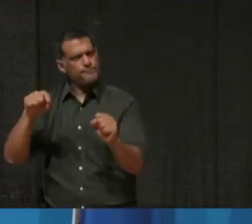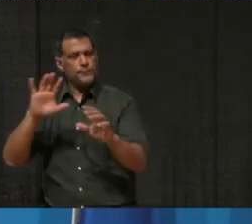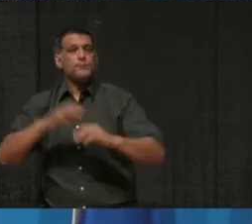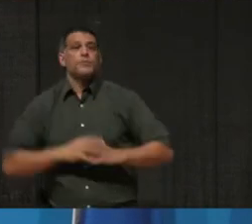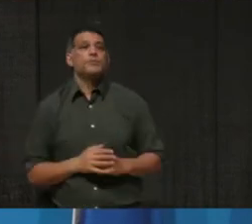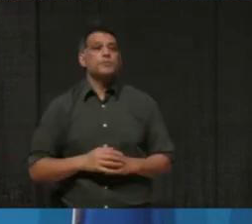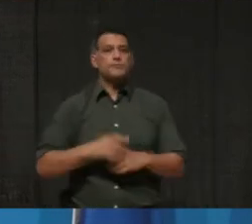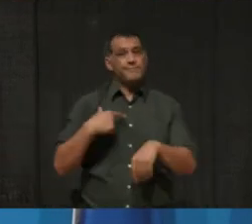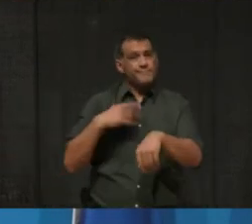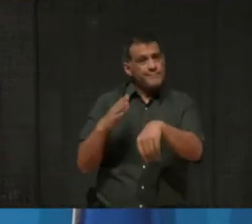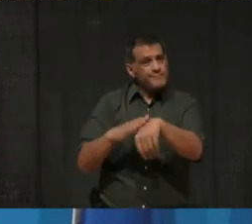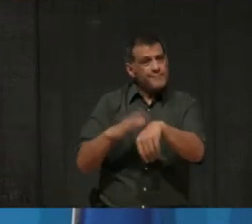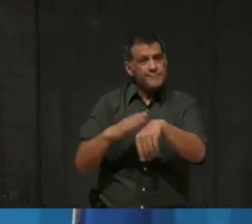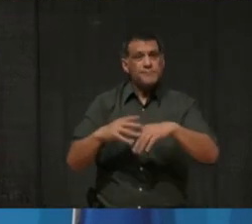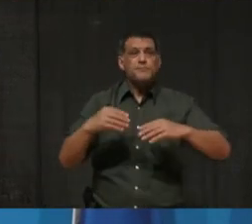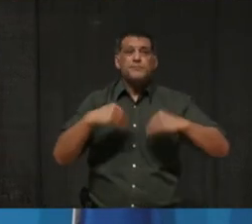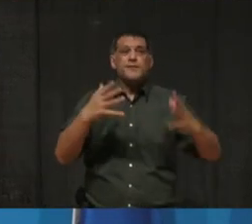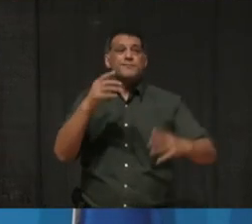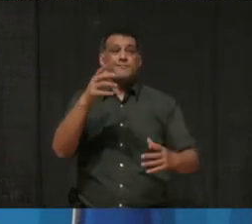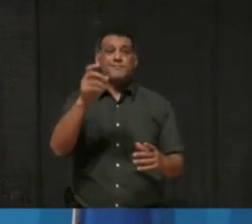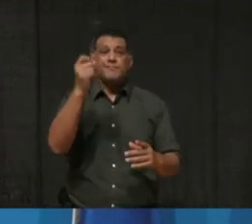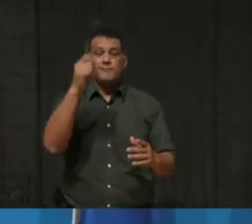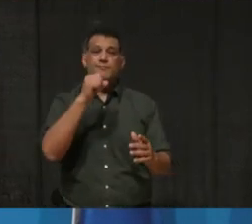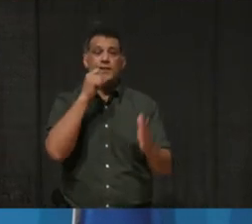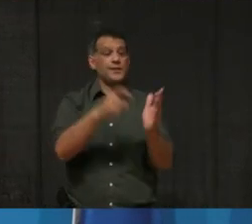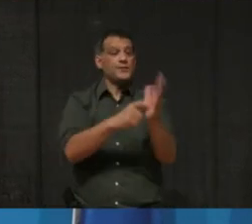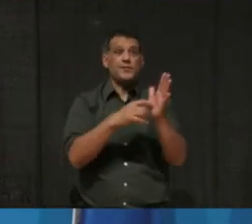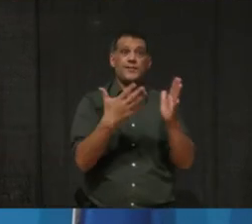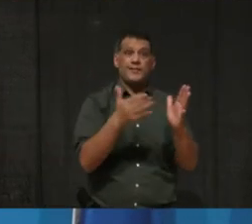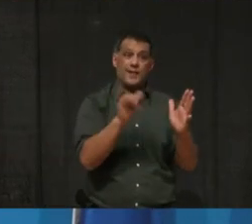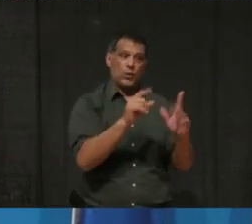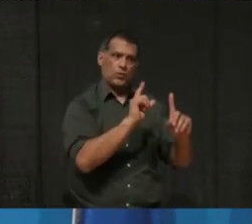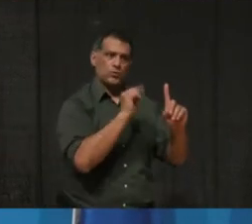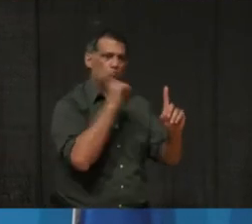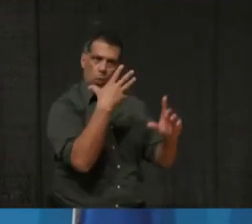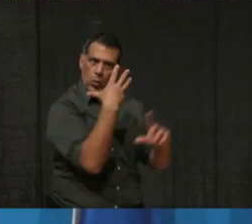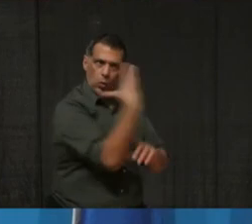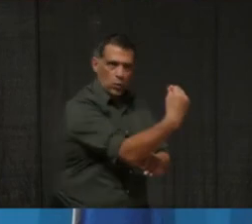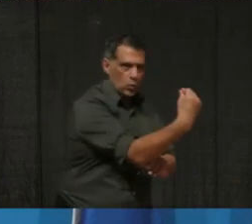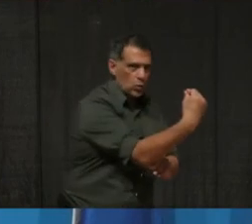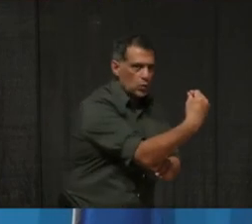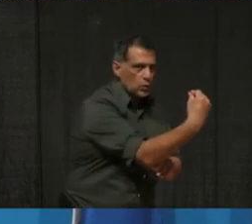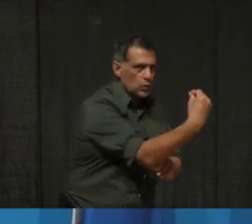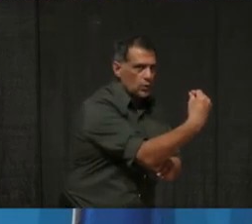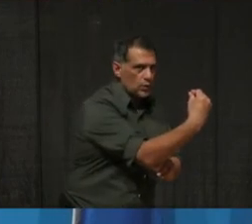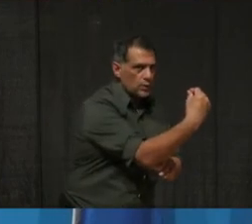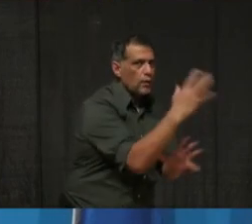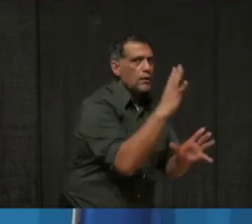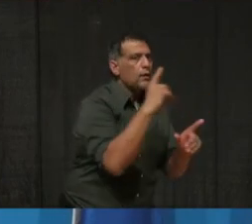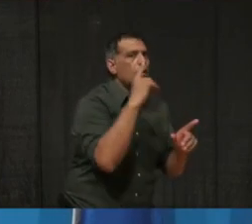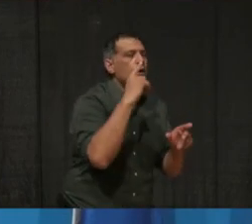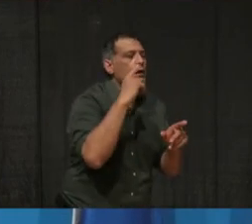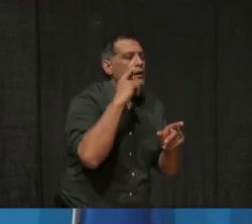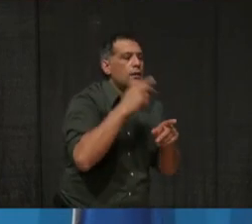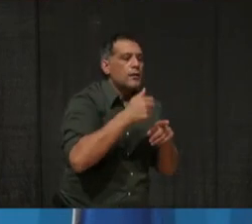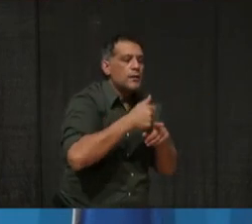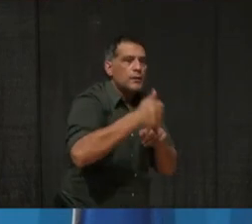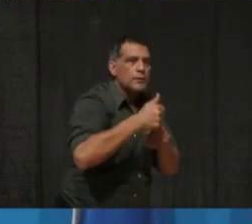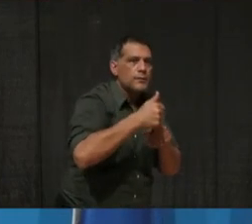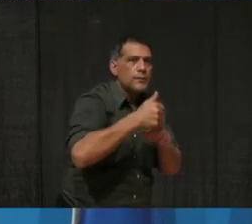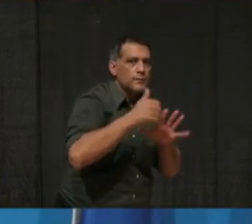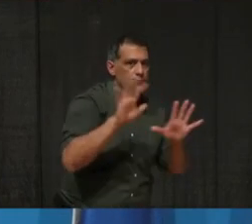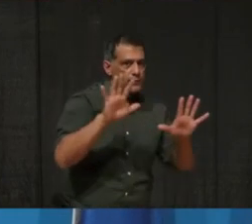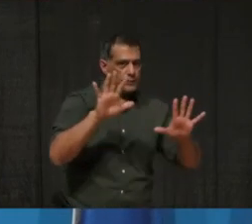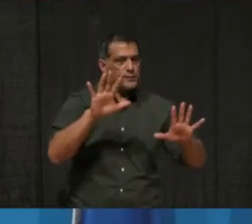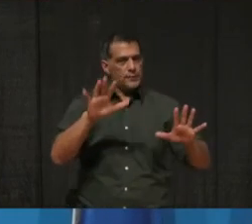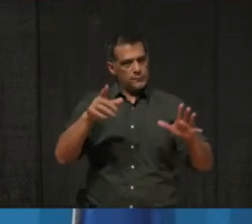Advice that I'd given around non-essential items, I wanted to make very clear that this was meant to be a temporary measure on the part of individuals to really look